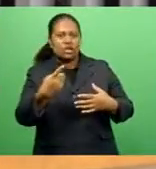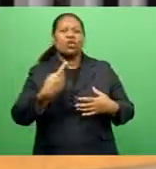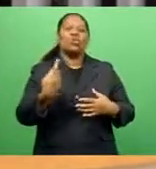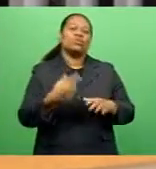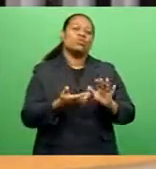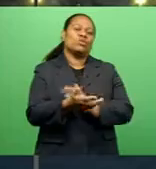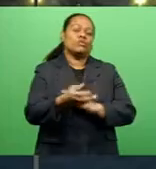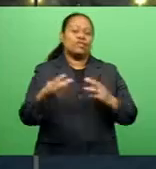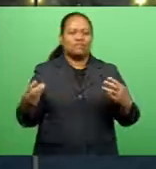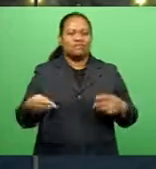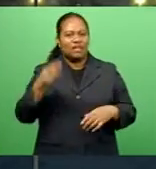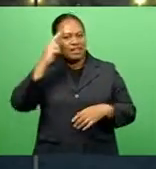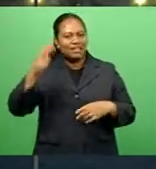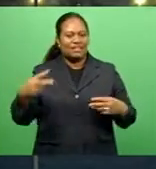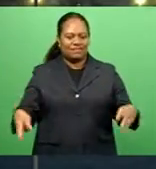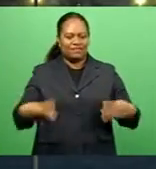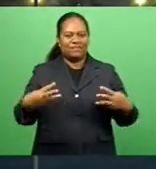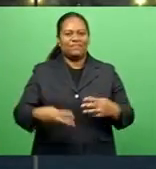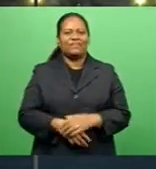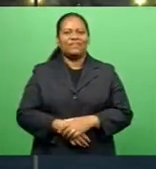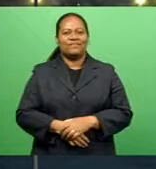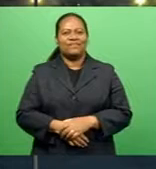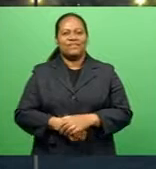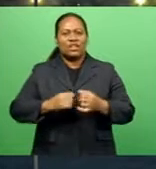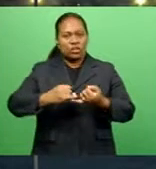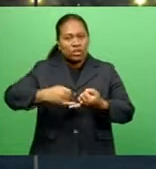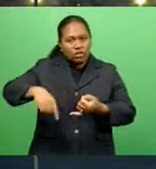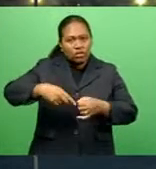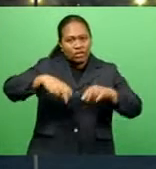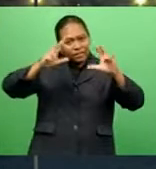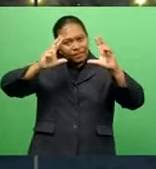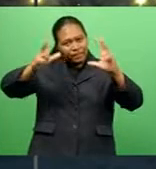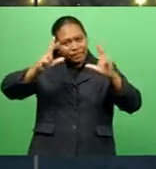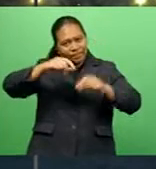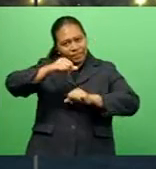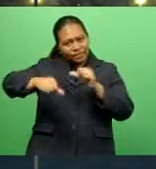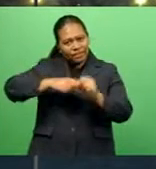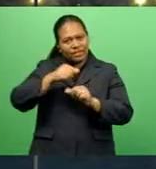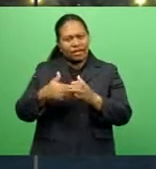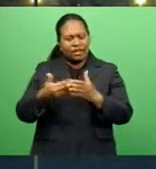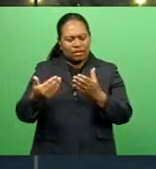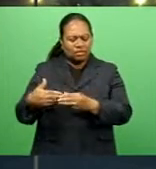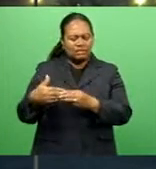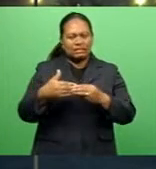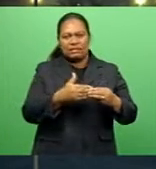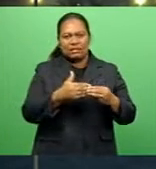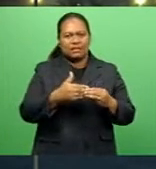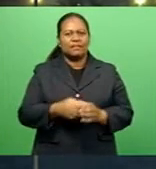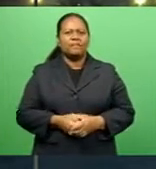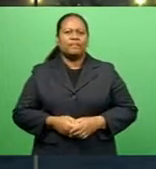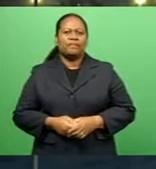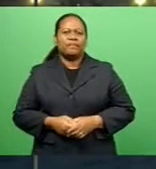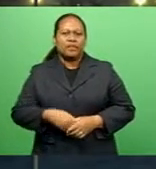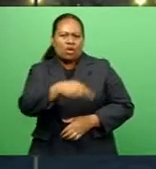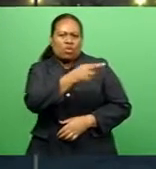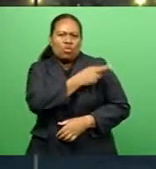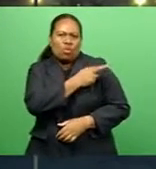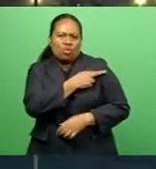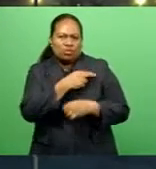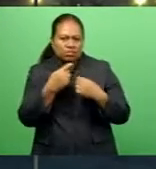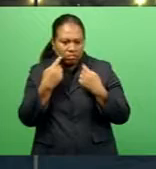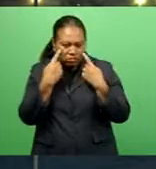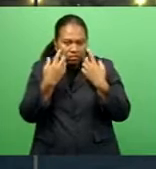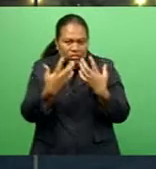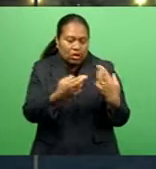quarterfinal. The Suva Volleyball Association is taking a lead role in the community awareness on